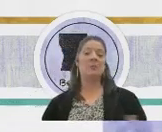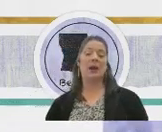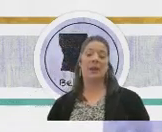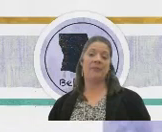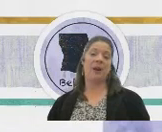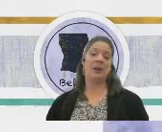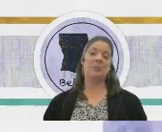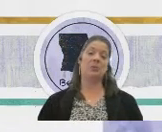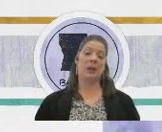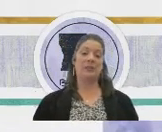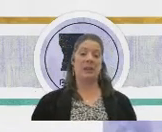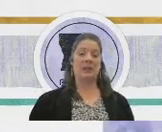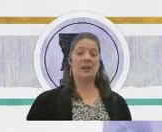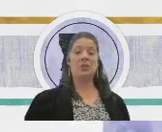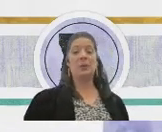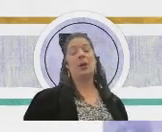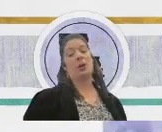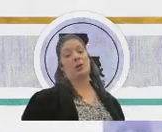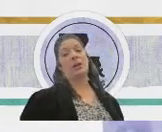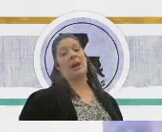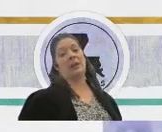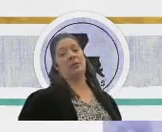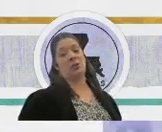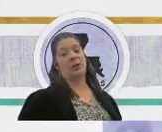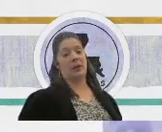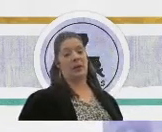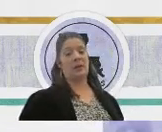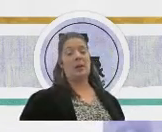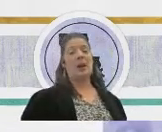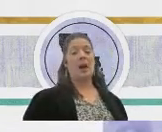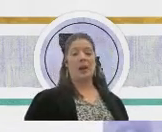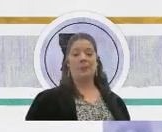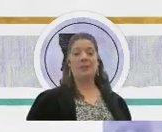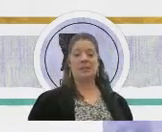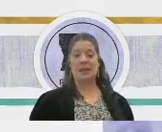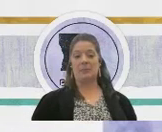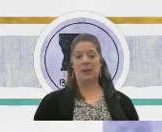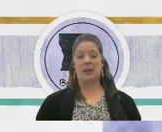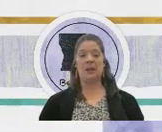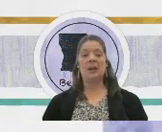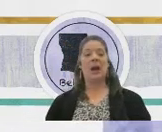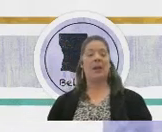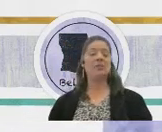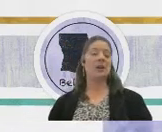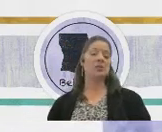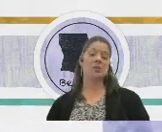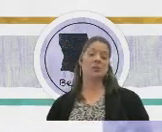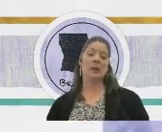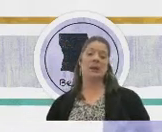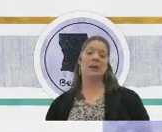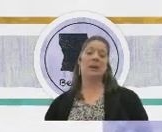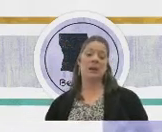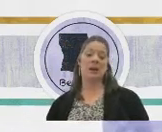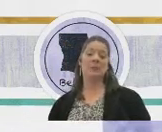certificationappeal@la.gov by that Friday, May 20th deadline to be heard at that June 9th TSAC meeting. After our